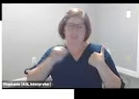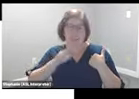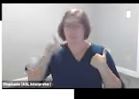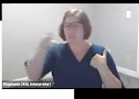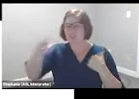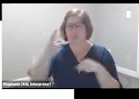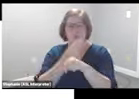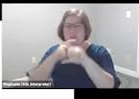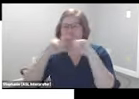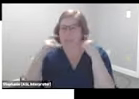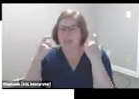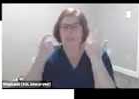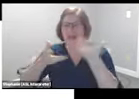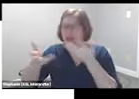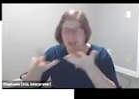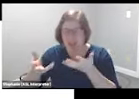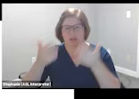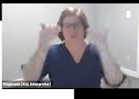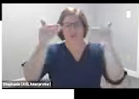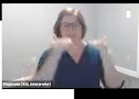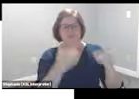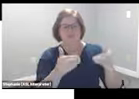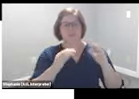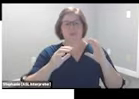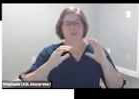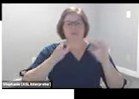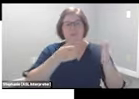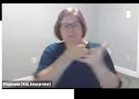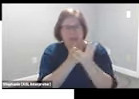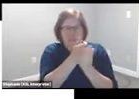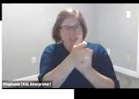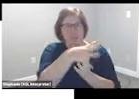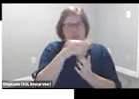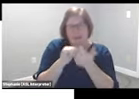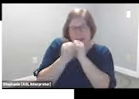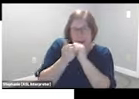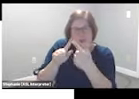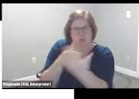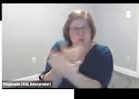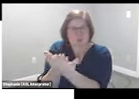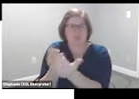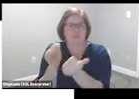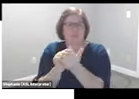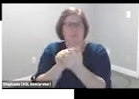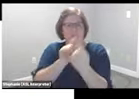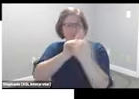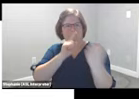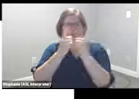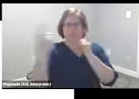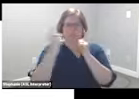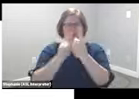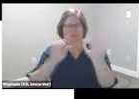and wayfinding and all of the physical distancing markers that are out there, very few of them are actually tactile.